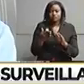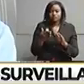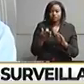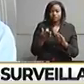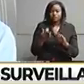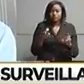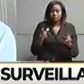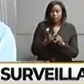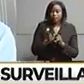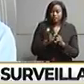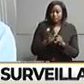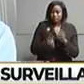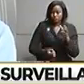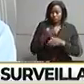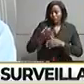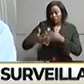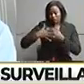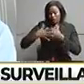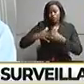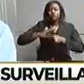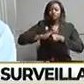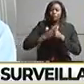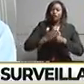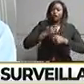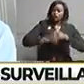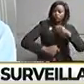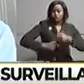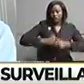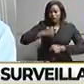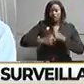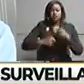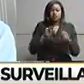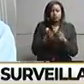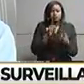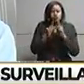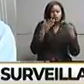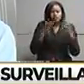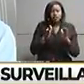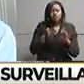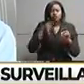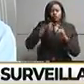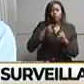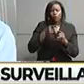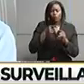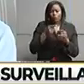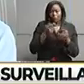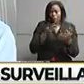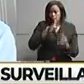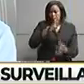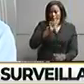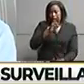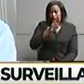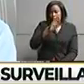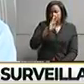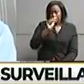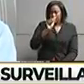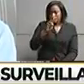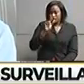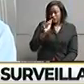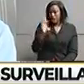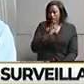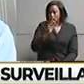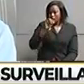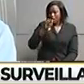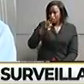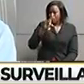a cycles factory. I also talked to Barbara Mruana and to Honorable Amelia Chambade to see whether we